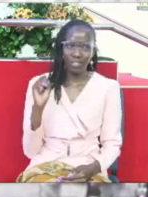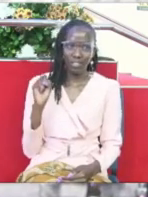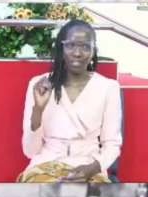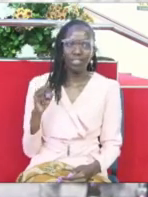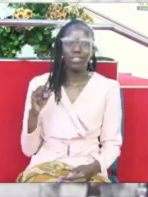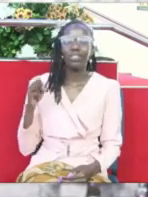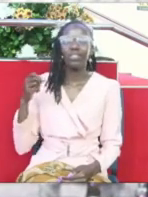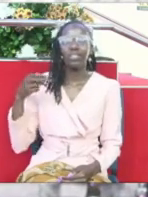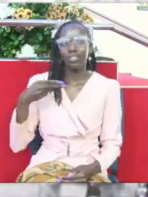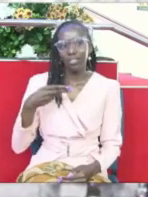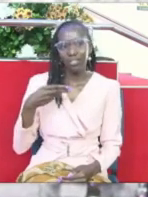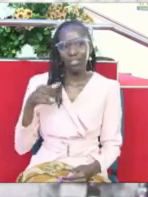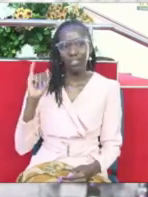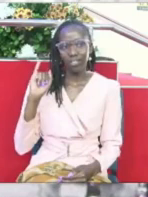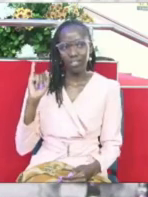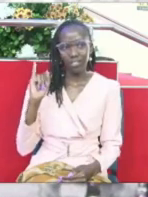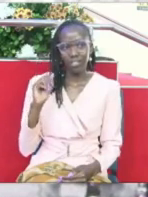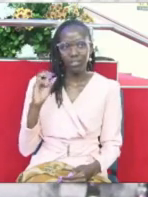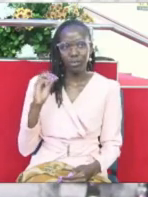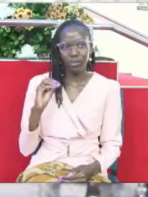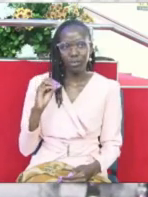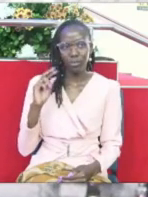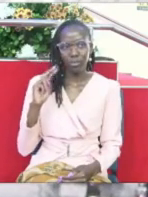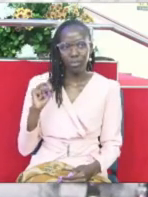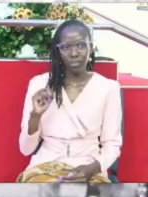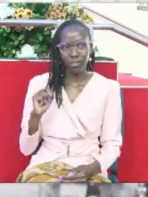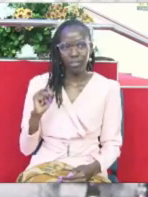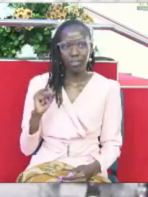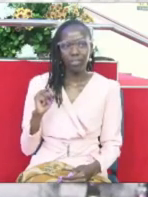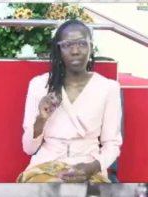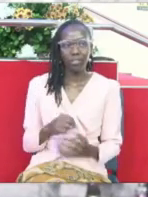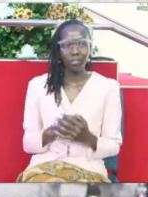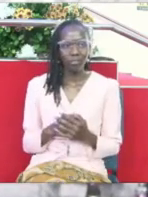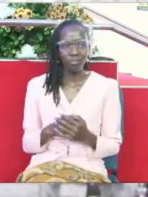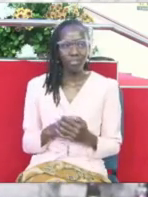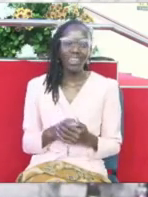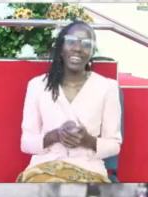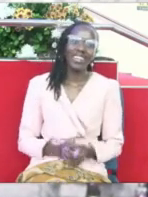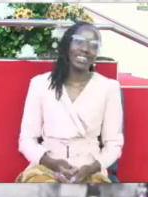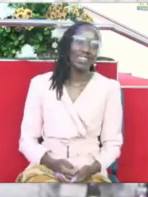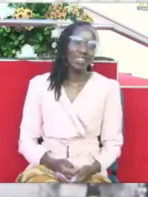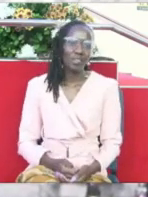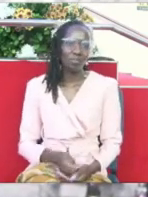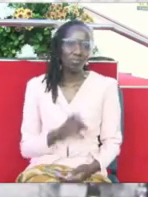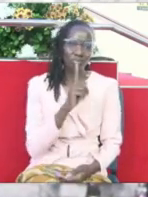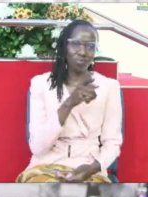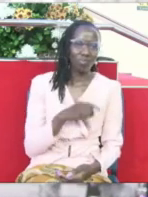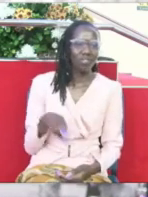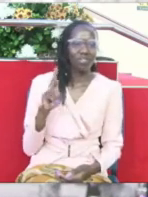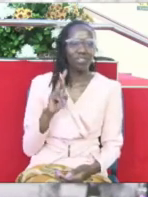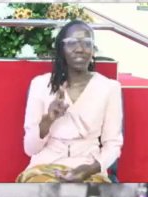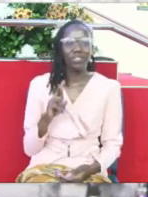ujuzi. That comes only when we are in pursuit of God. Ambao huja tu ikiwa tunamtafuta Mungu. You're saying, Lord.